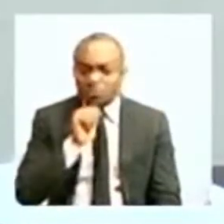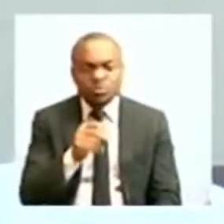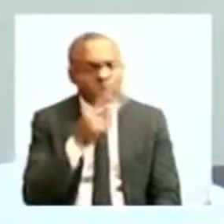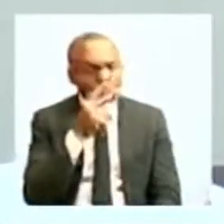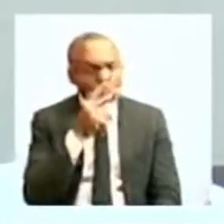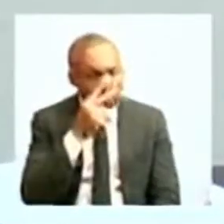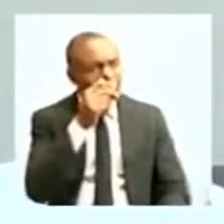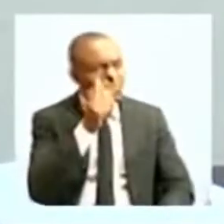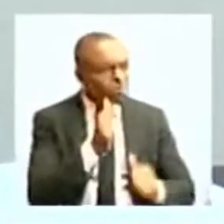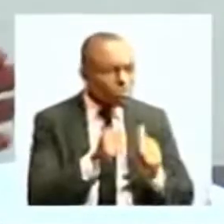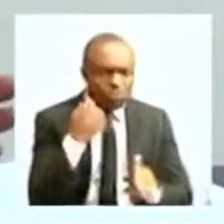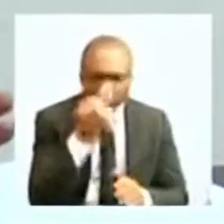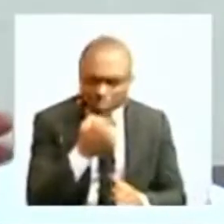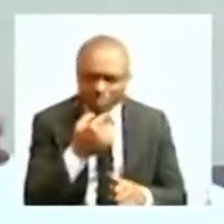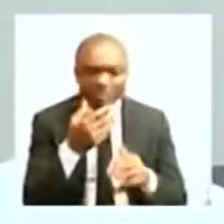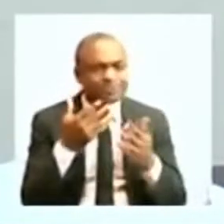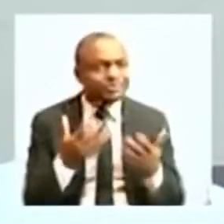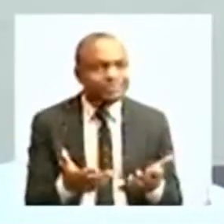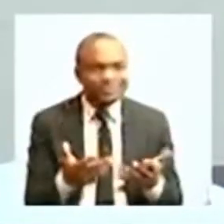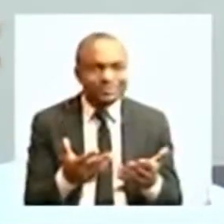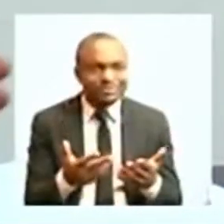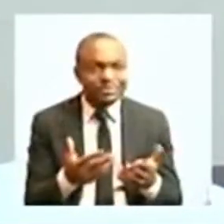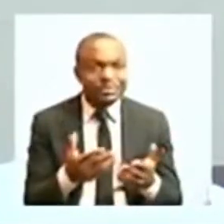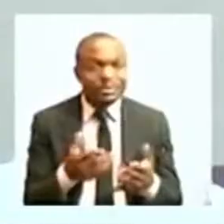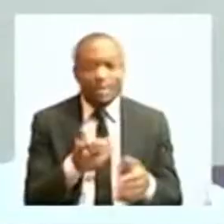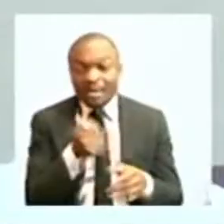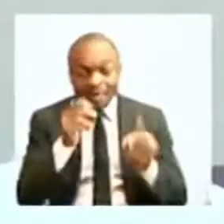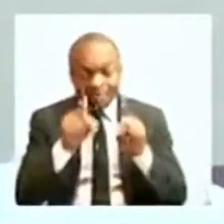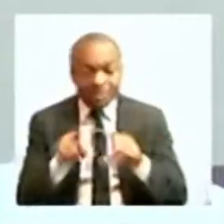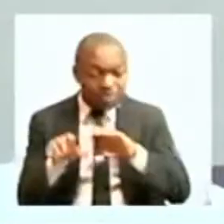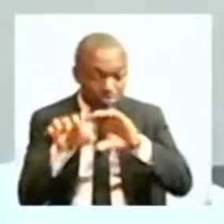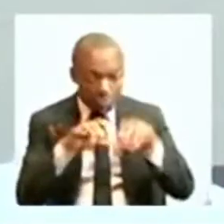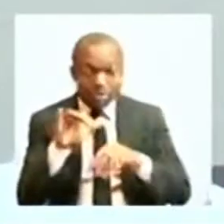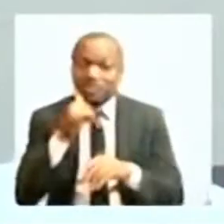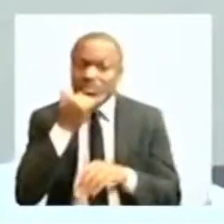at whoever is doing wrong things,